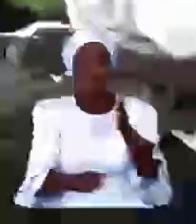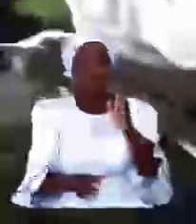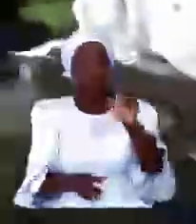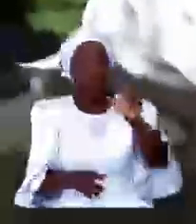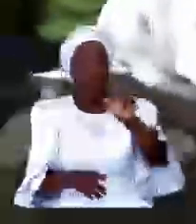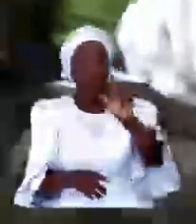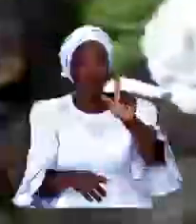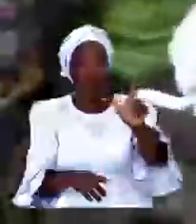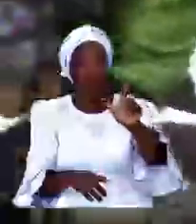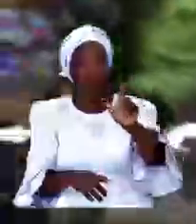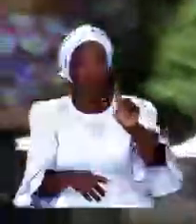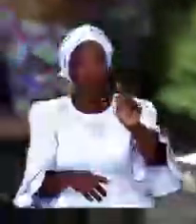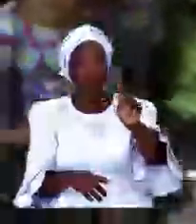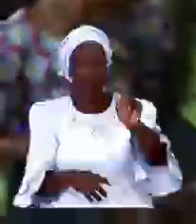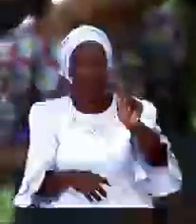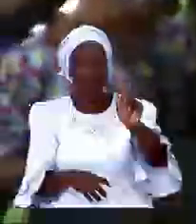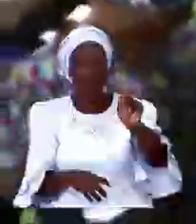at verse chapter